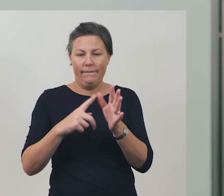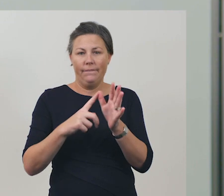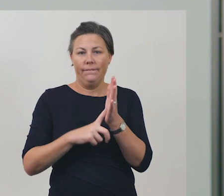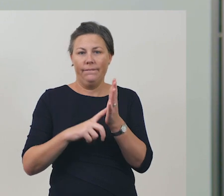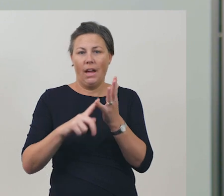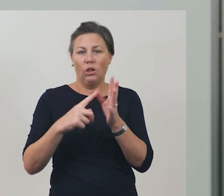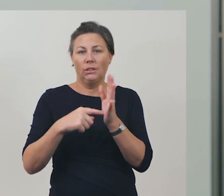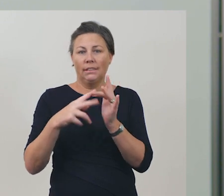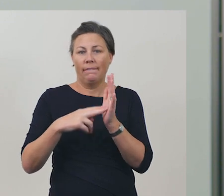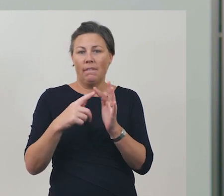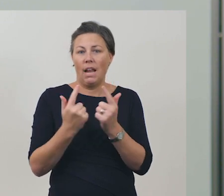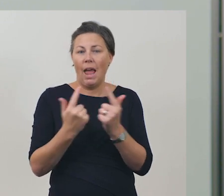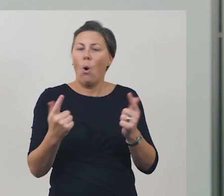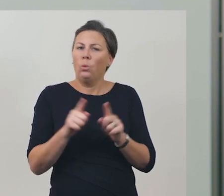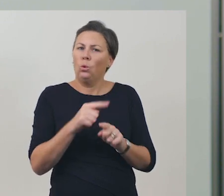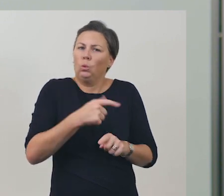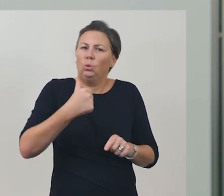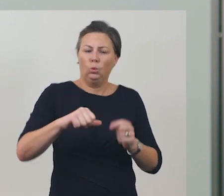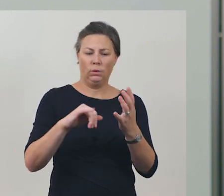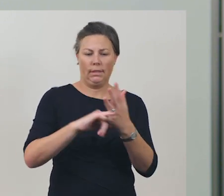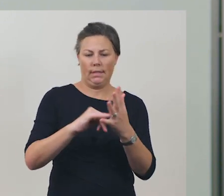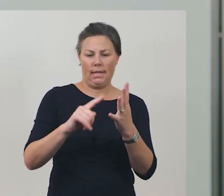they have used more subjective language about the